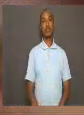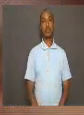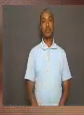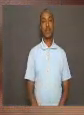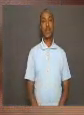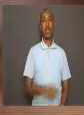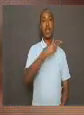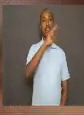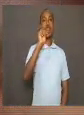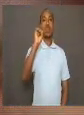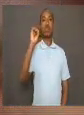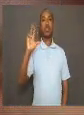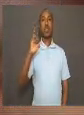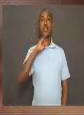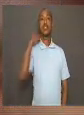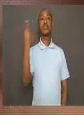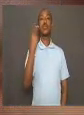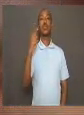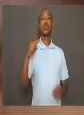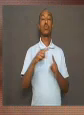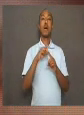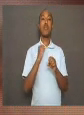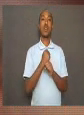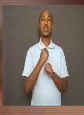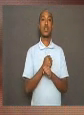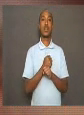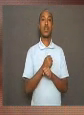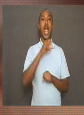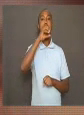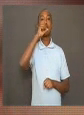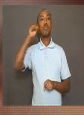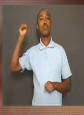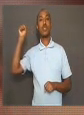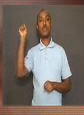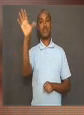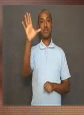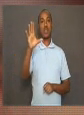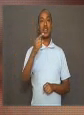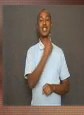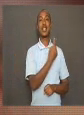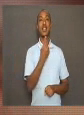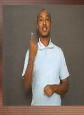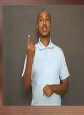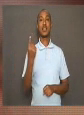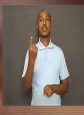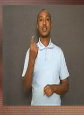Nitric acid is used to manufacture explosives, such as